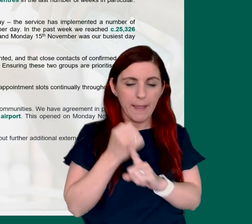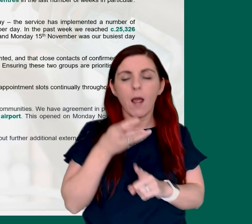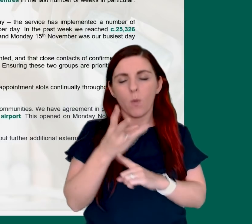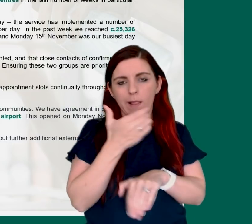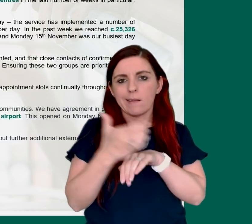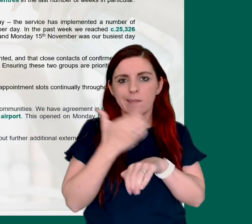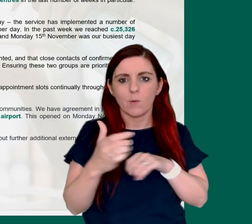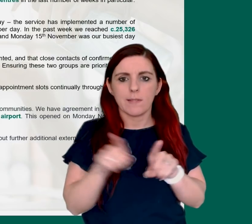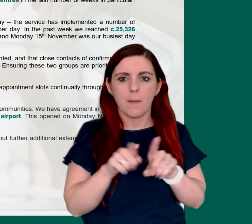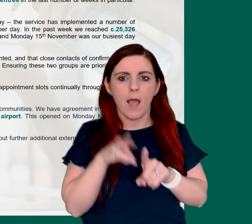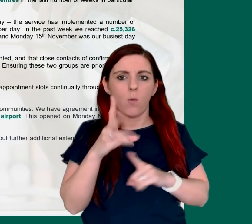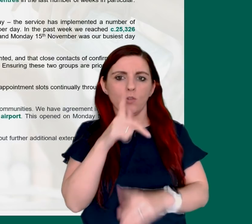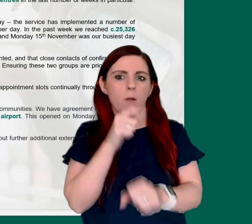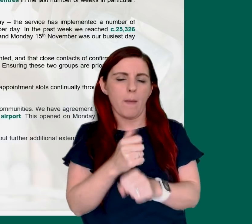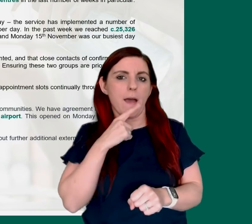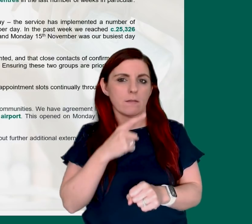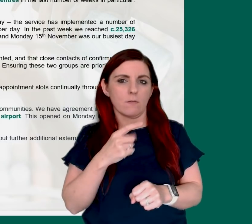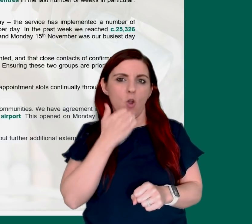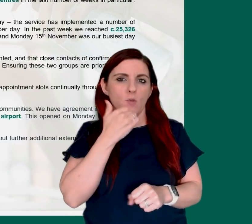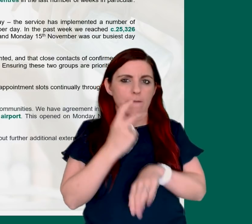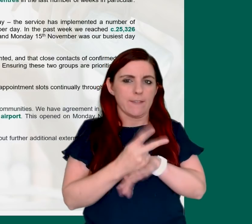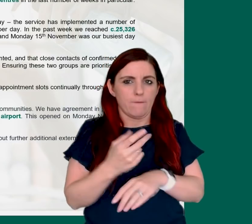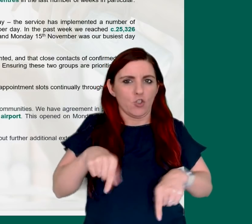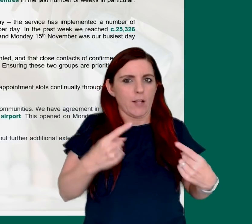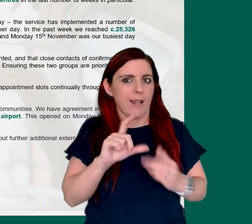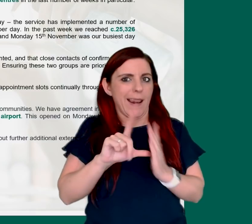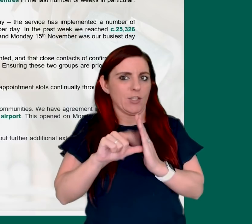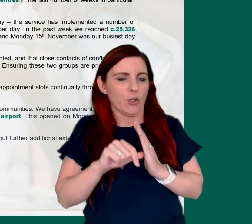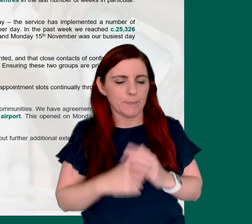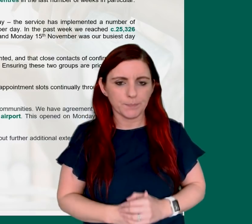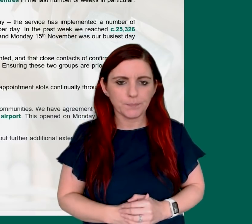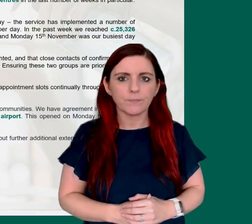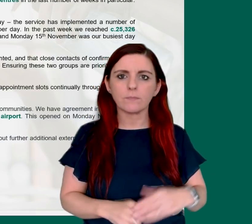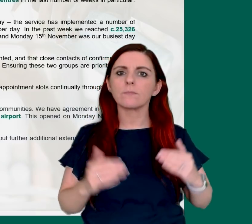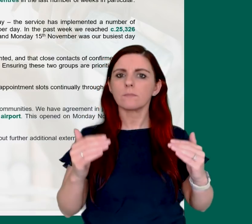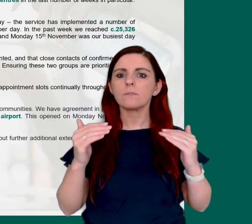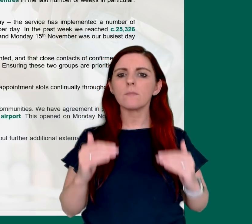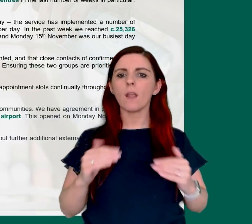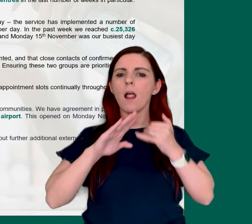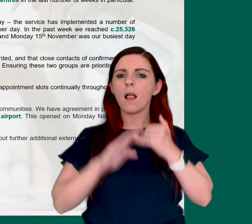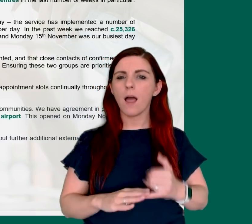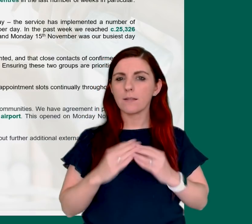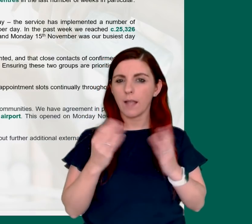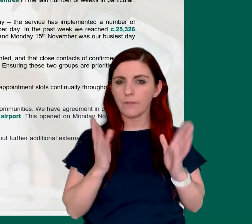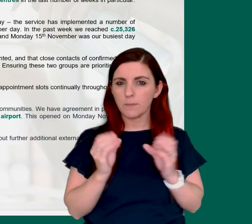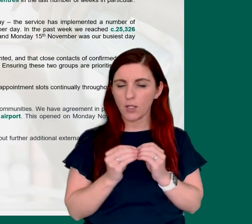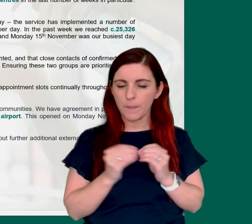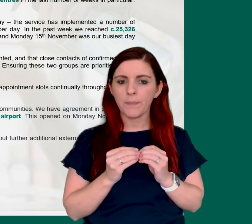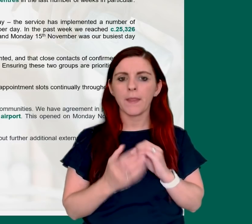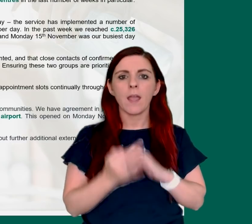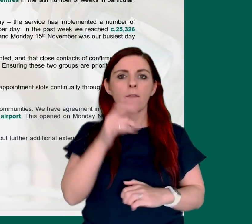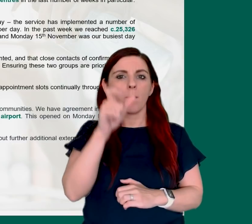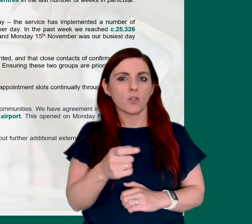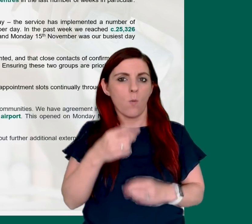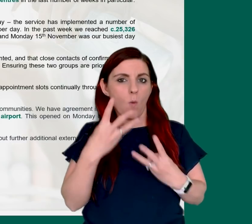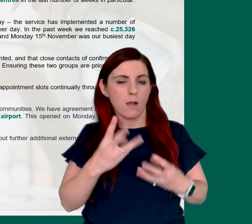those. And I'll come back to the general resourcing challenge that Paul referred to later. The last thing I would say is, if someone is looking to get a test,